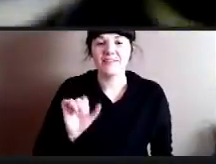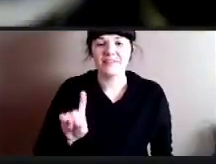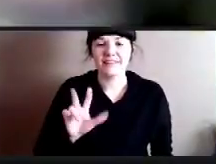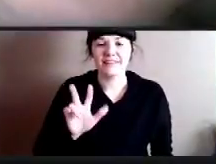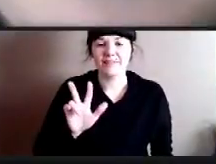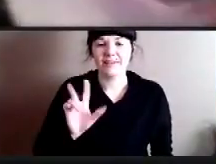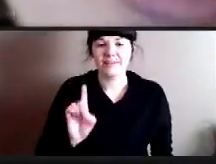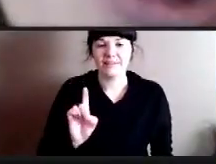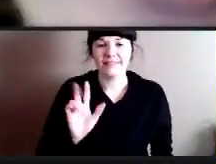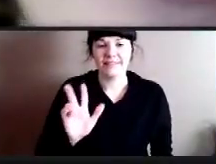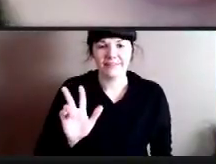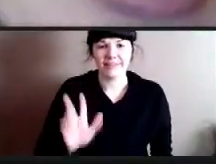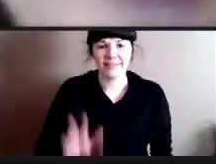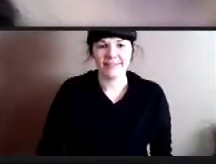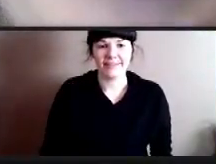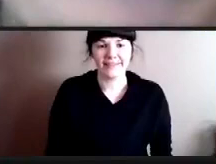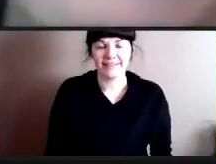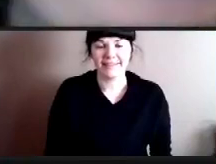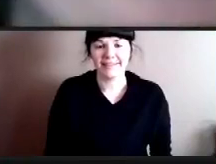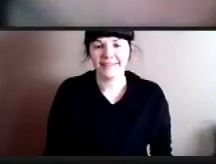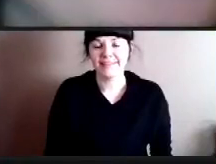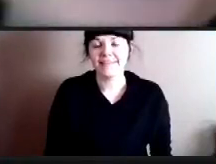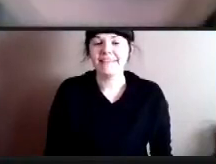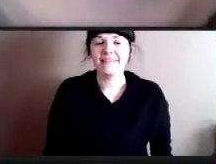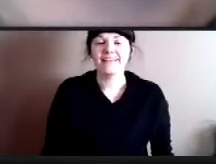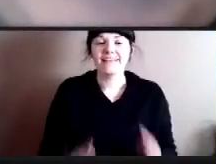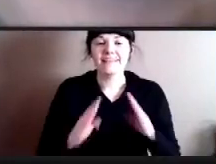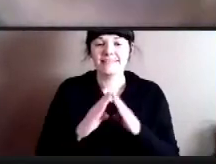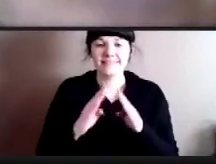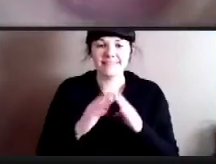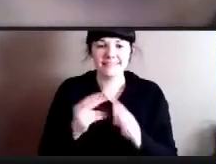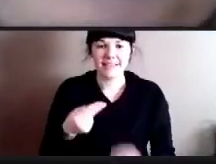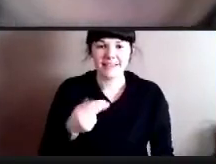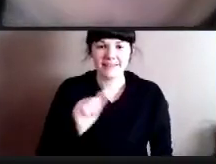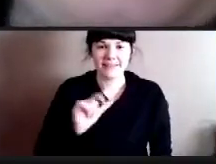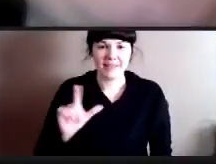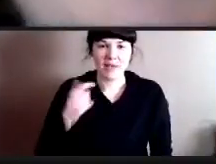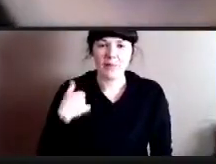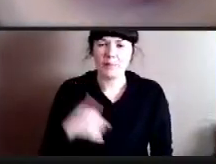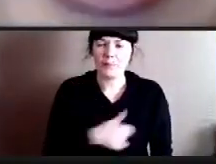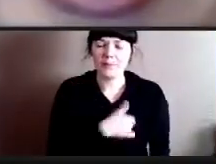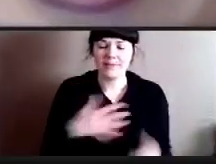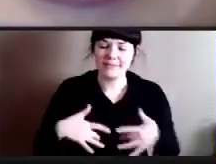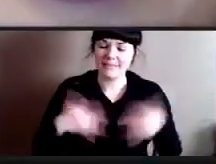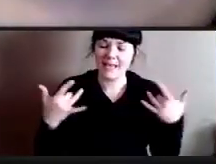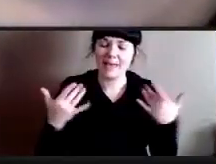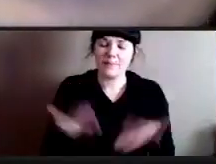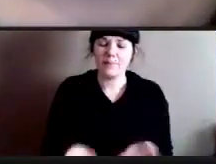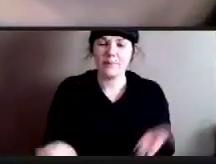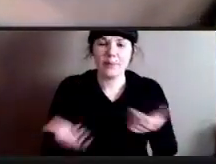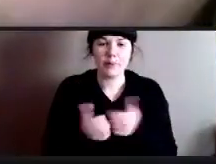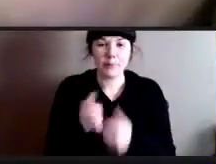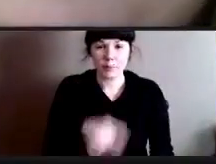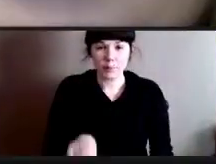COVID313 town hall. We are so excited to be back with you today.